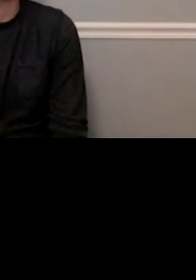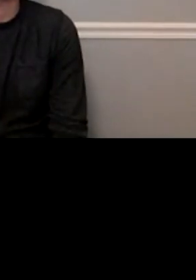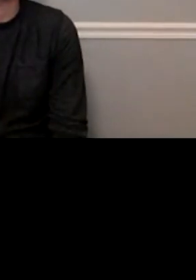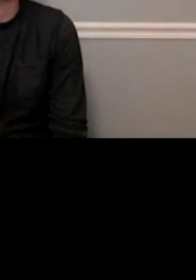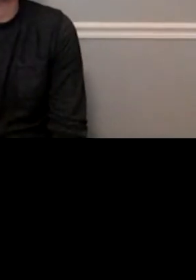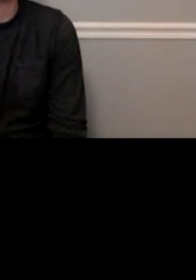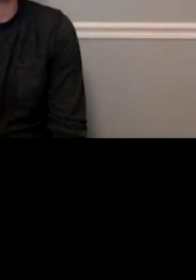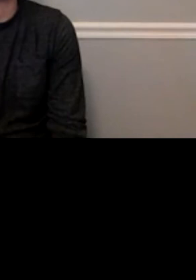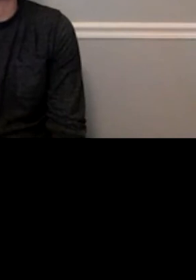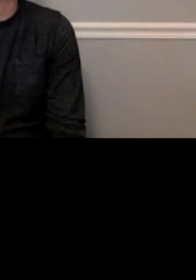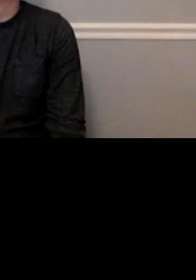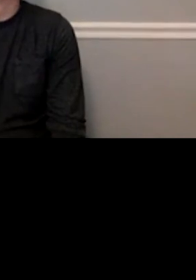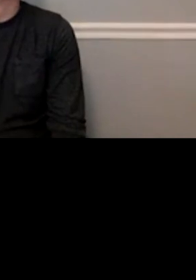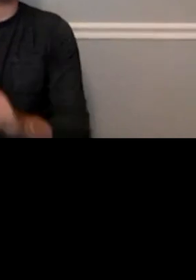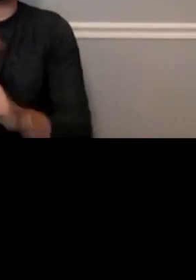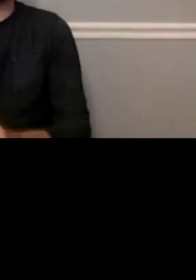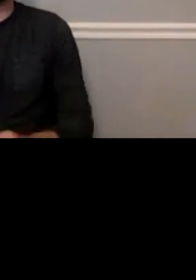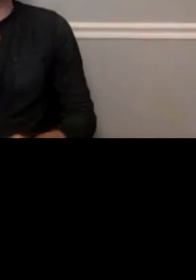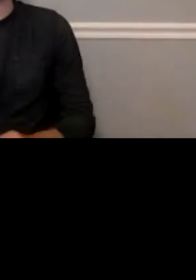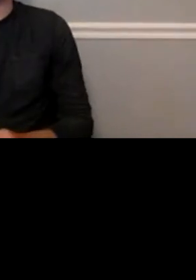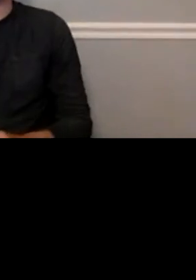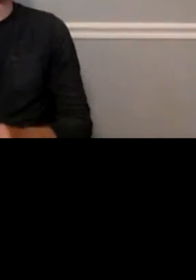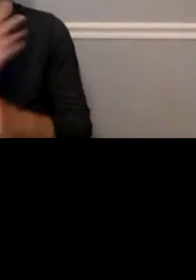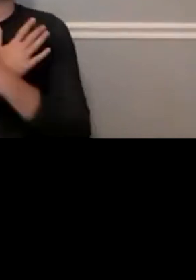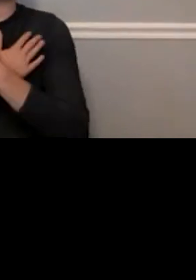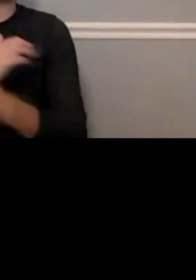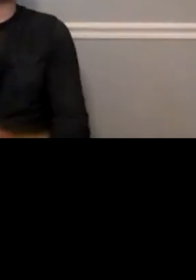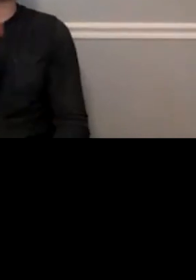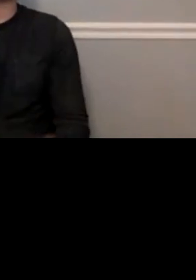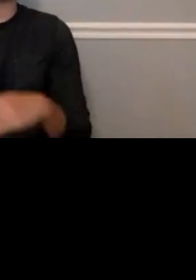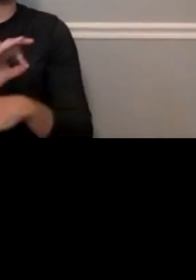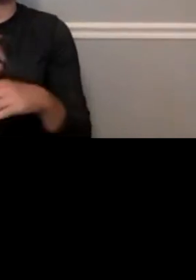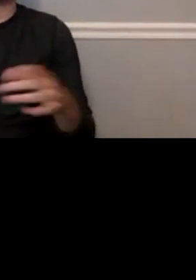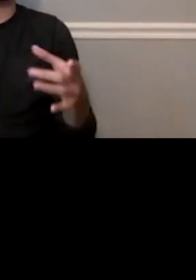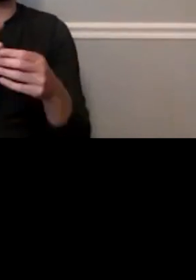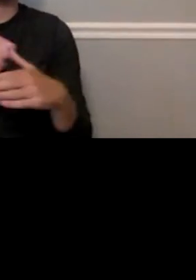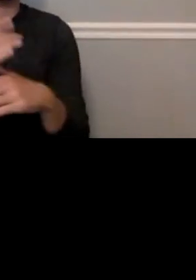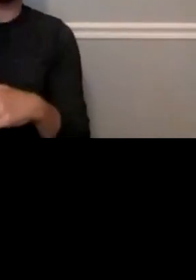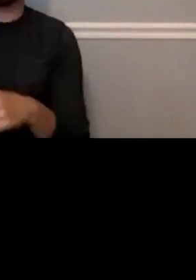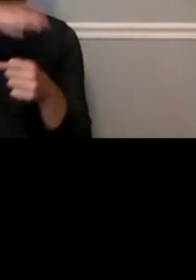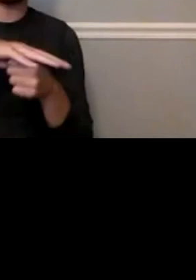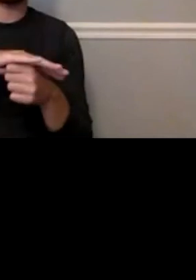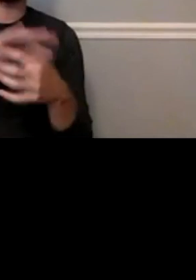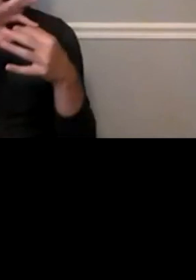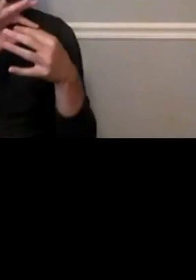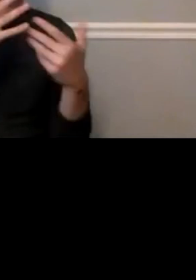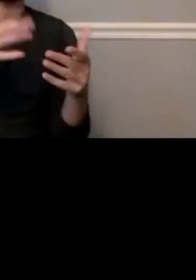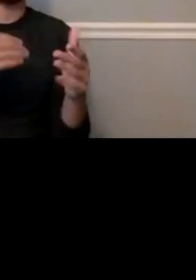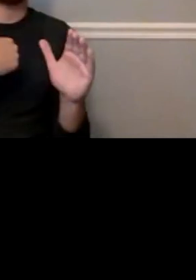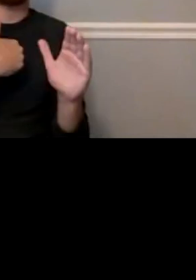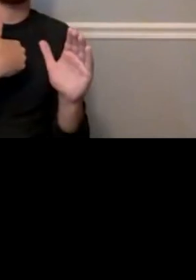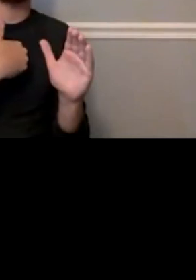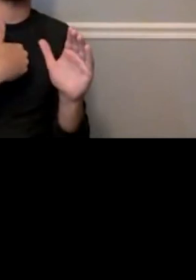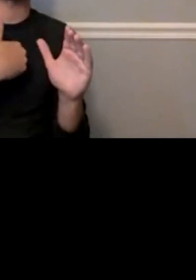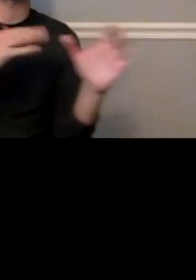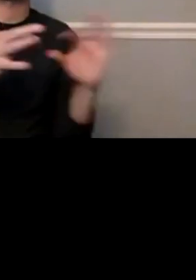Have you or others looked at resting state functional connectivity between brain regions associated with pain? And if